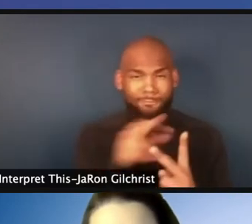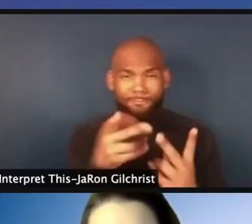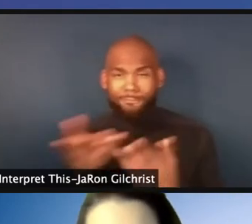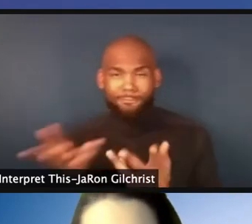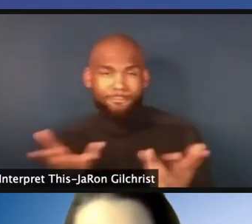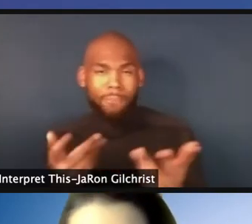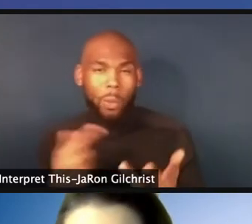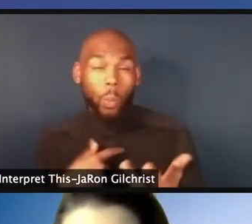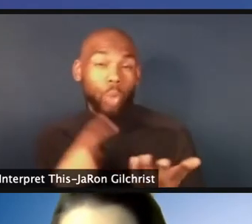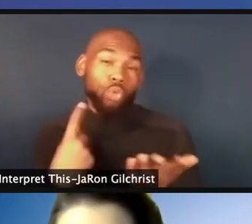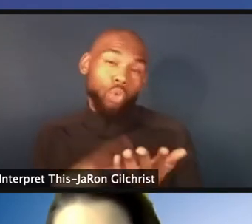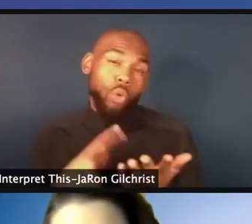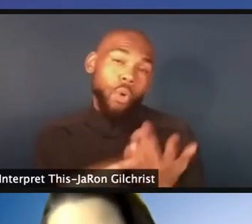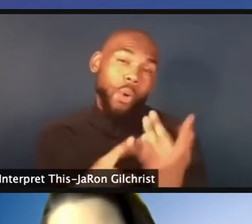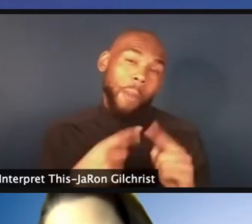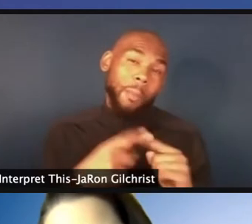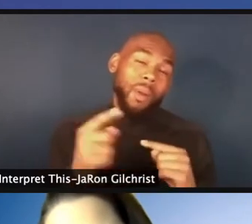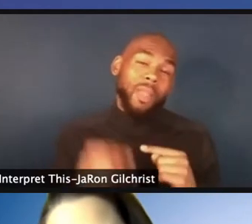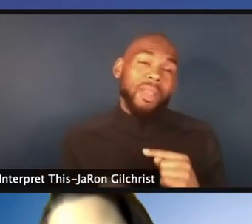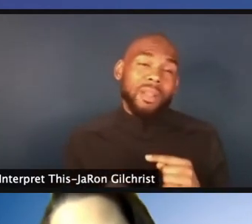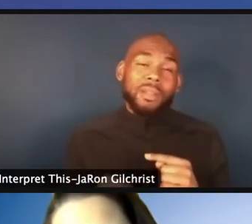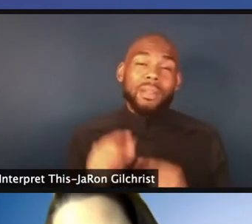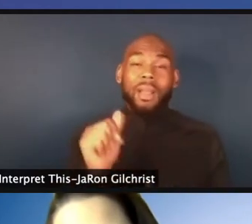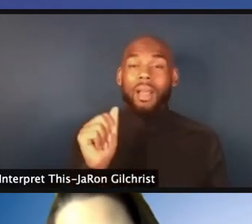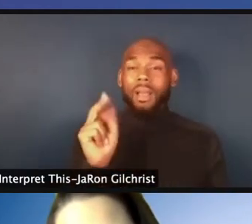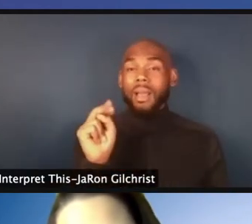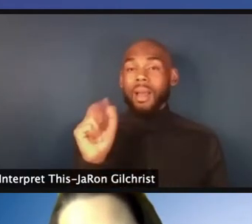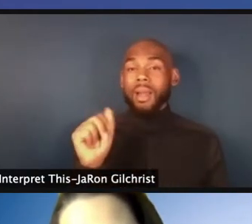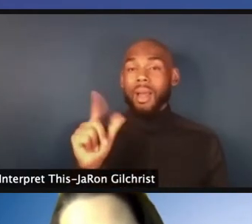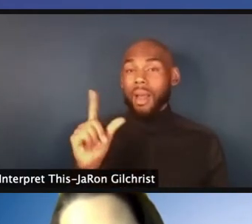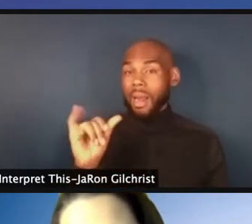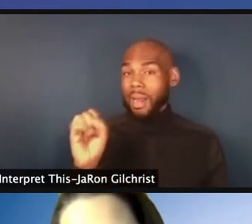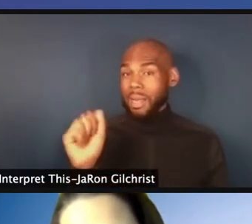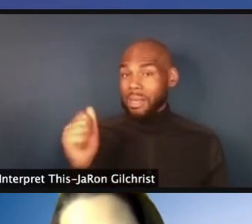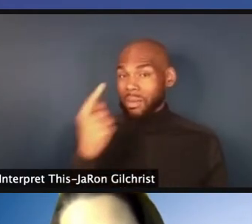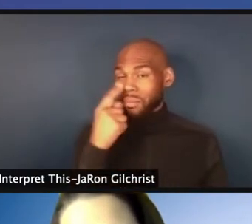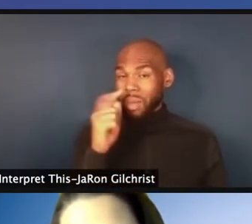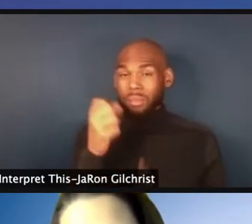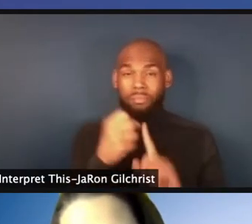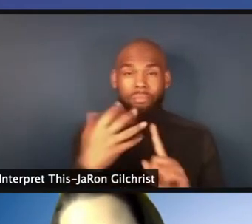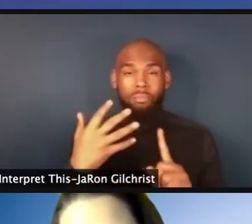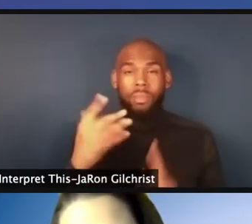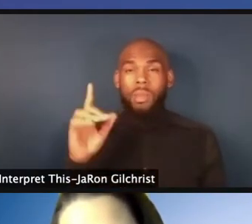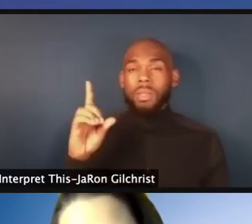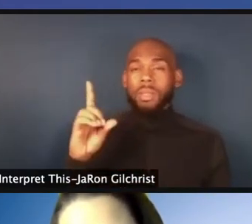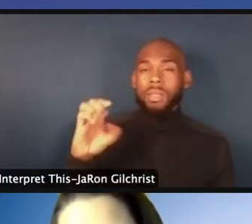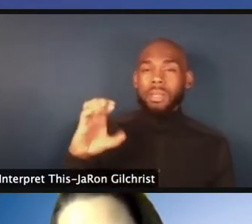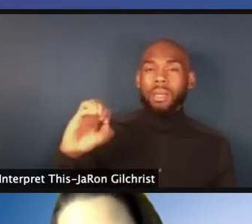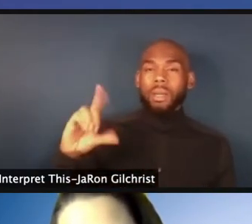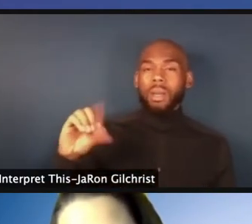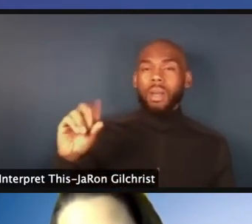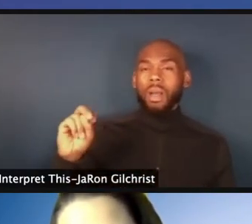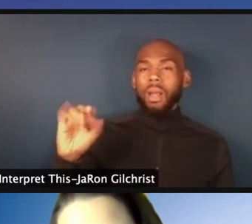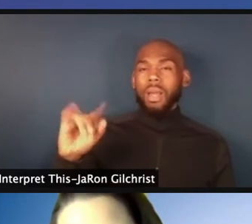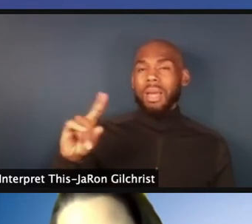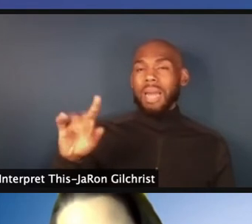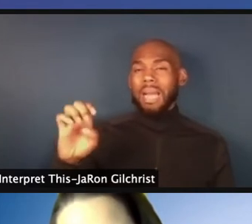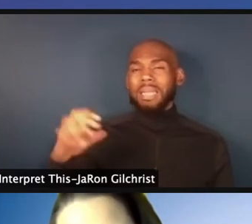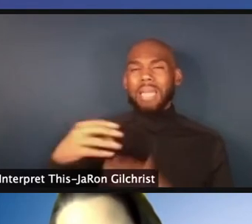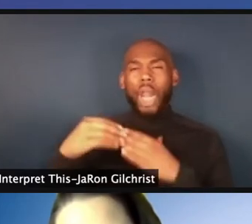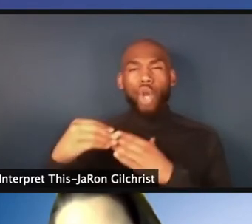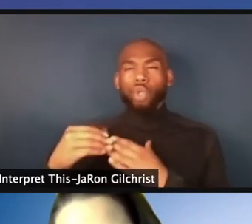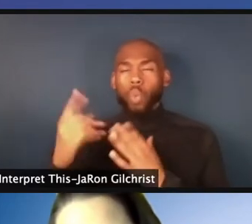too, is for Annalisa, if you could talk a little bit about what this decolonized leadership looks like in practice